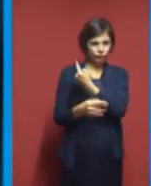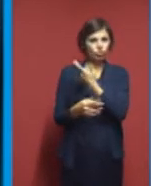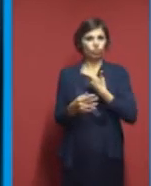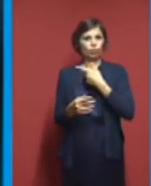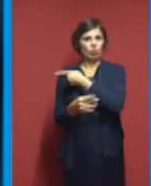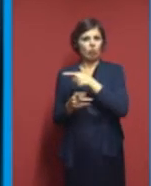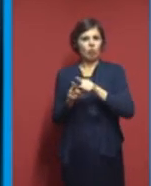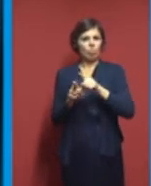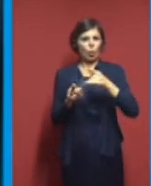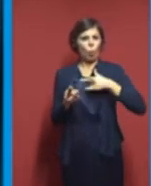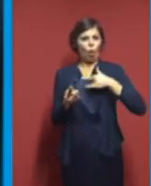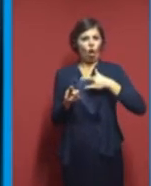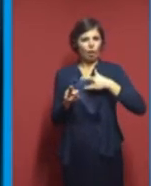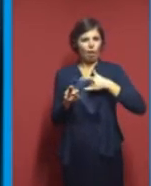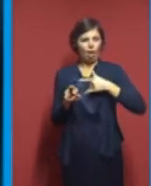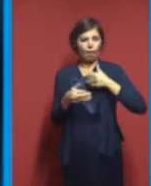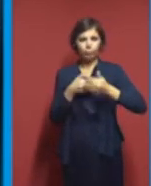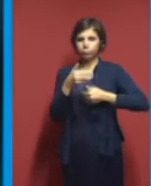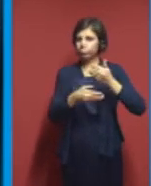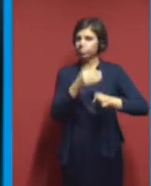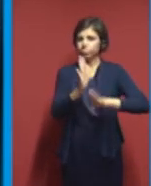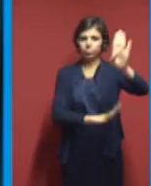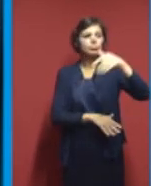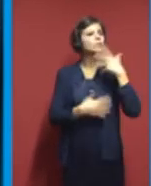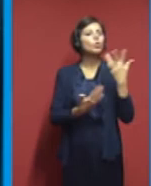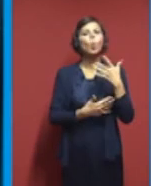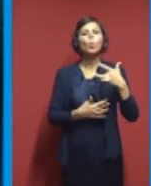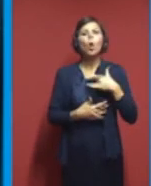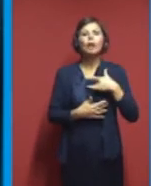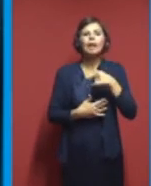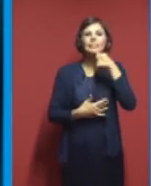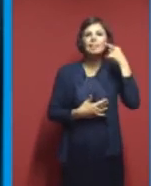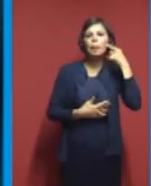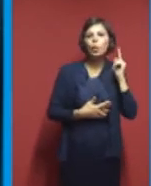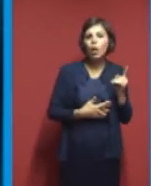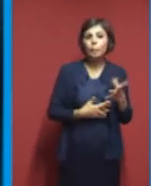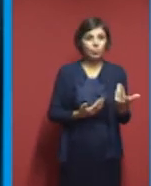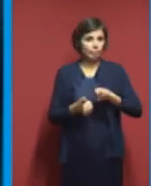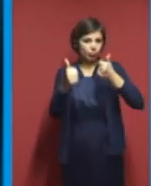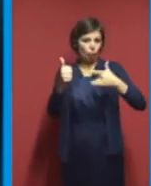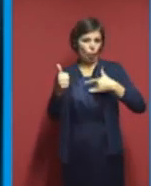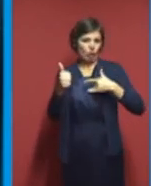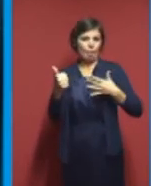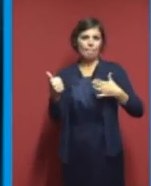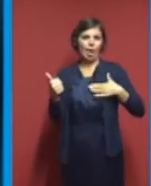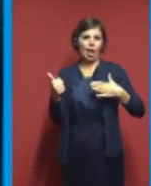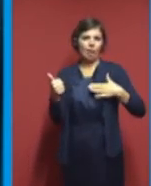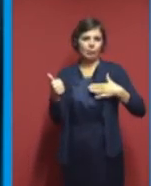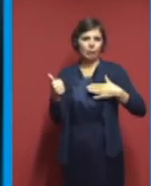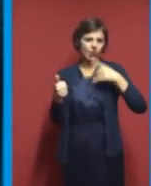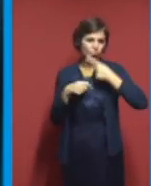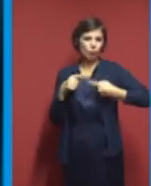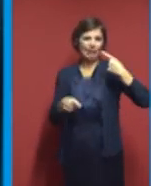about the heart, right, what would you need to know? One is that the heart beats rhythmically, tirelessly, faithfully, billions of beats